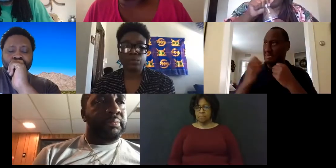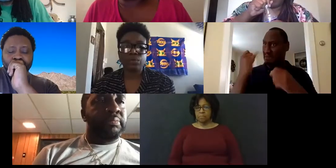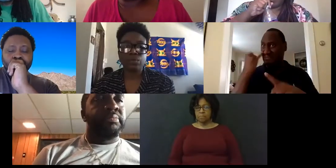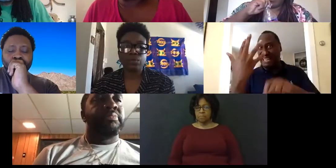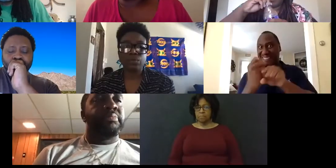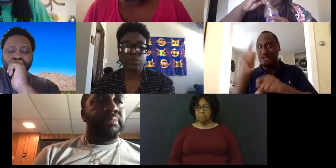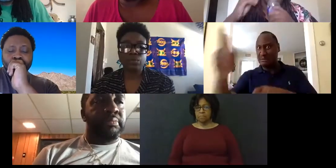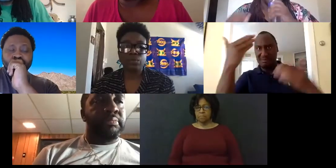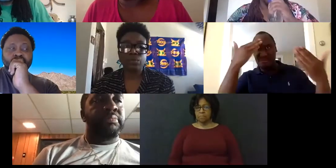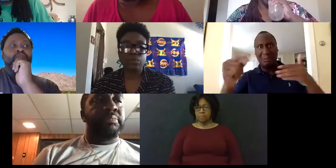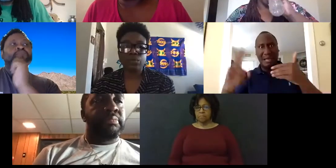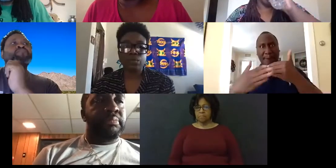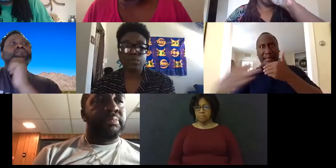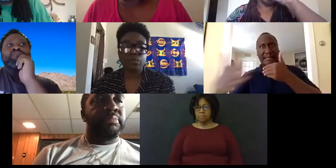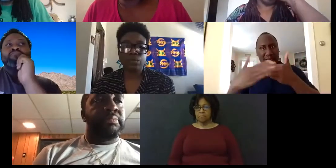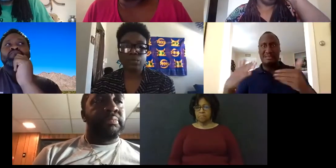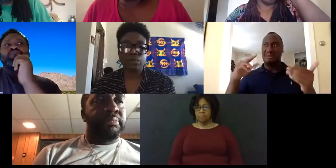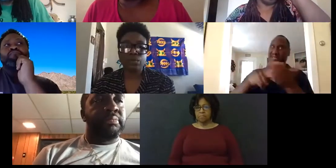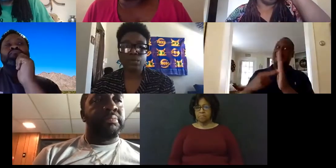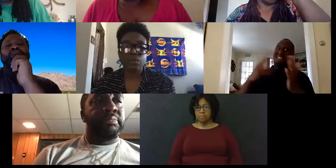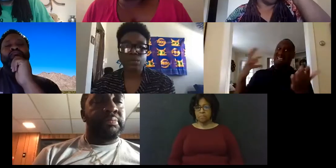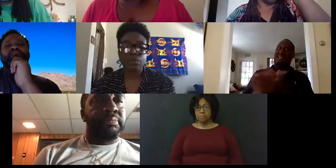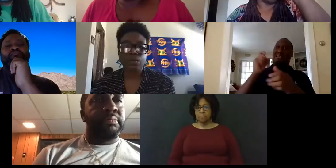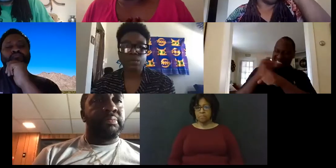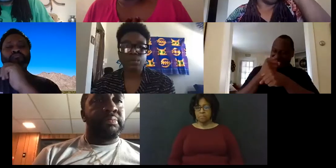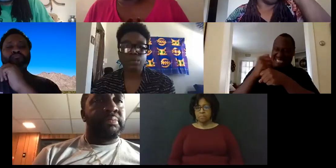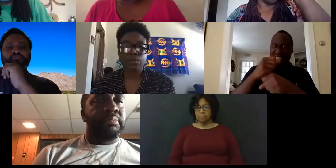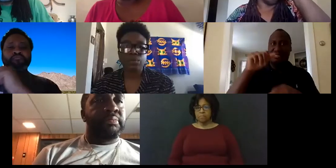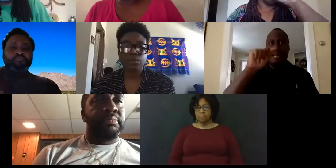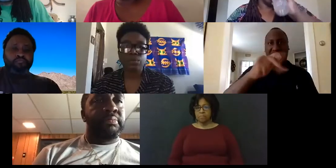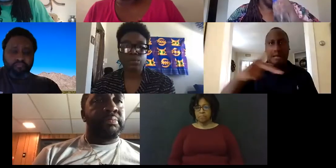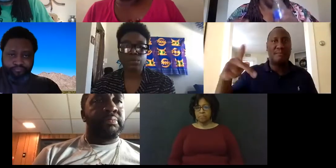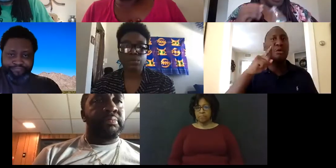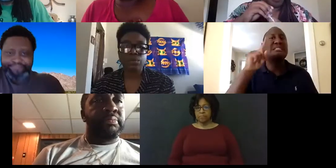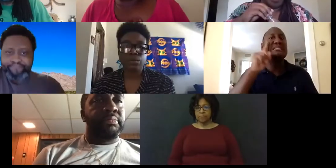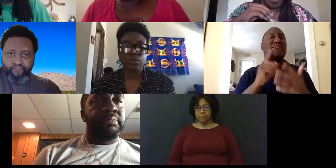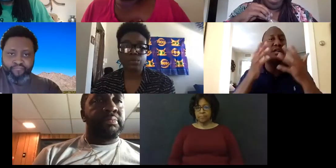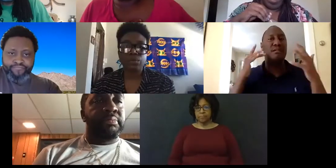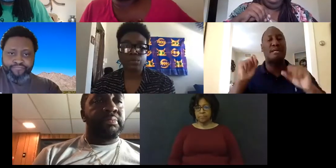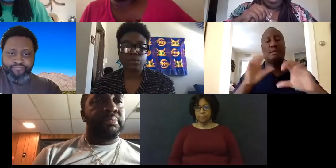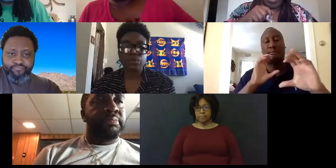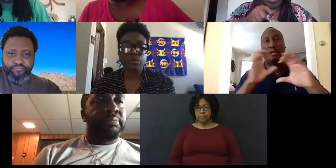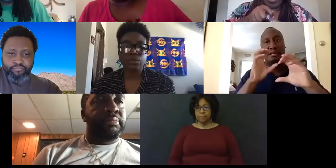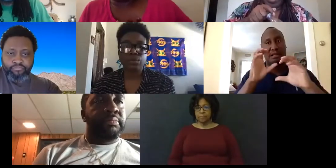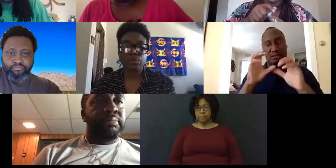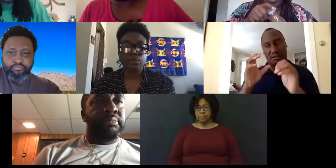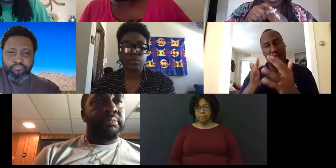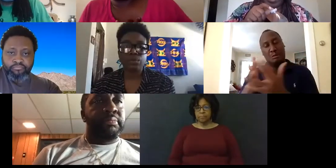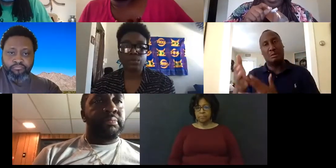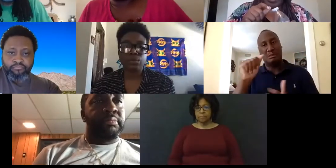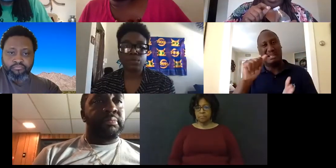it's important. We have to save our lives because you know what, 5 years from later, we may not be. We have to catch up on this